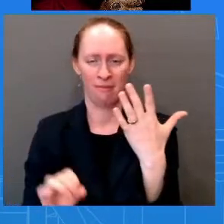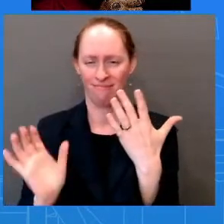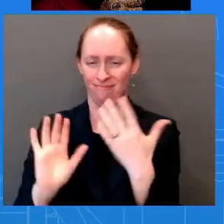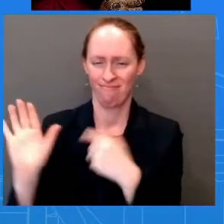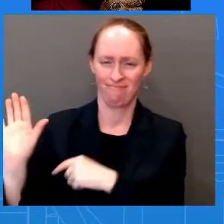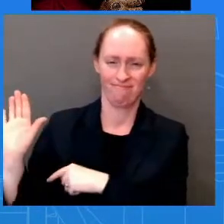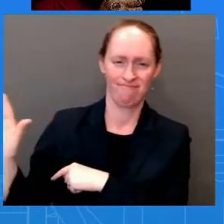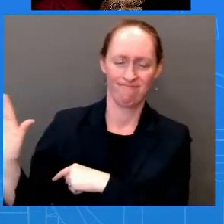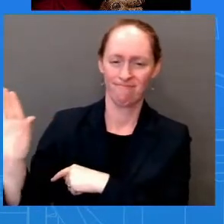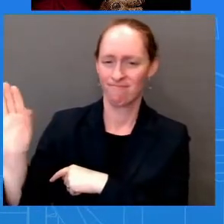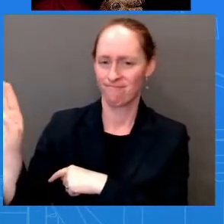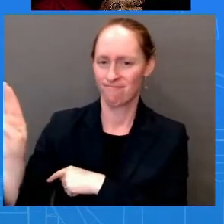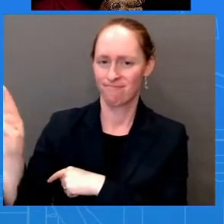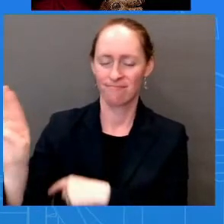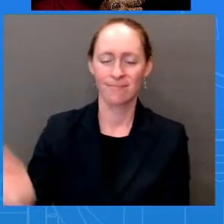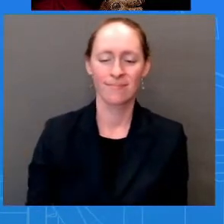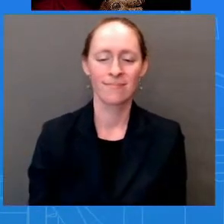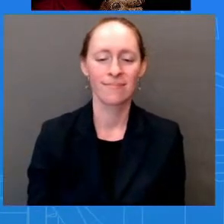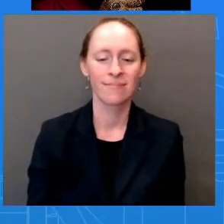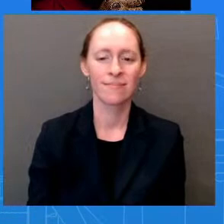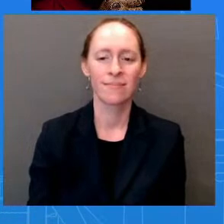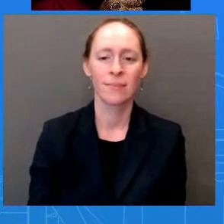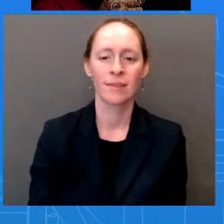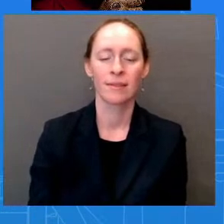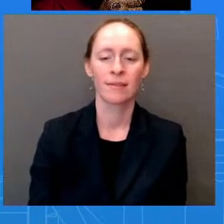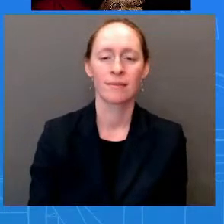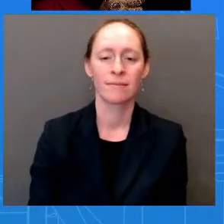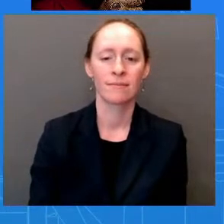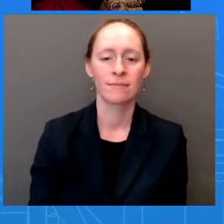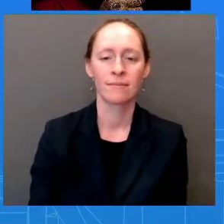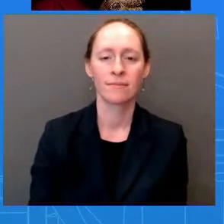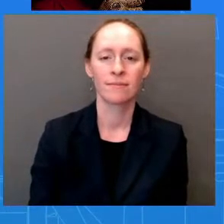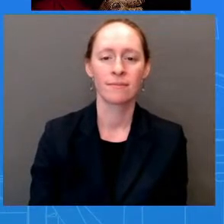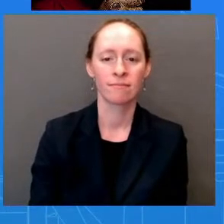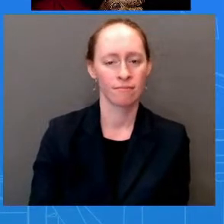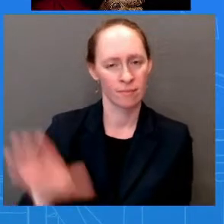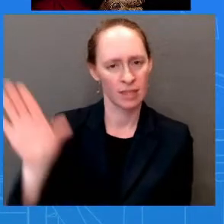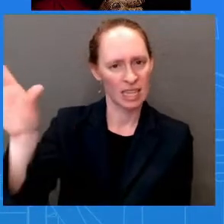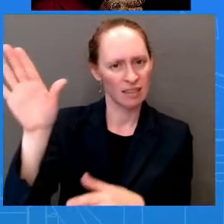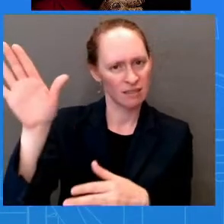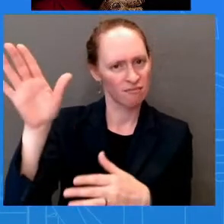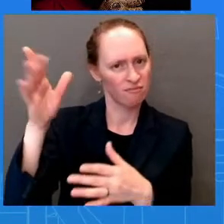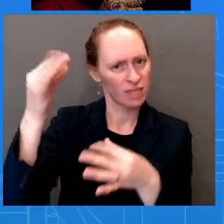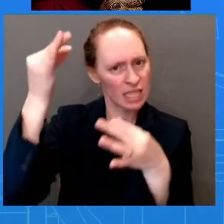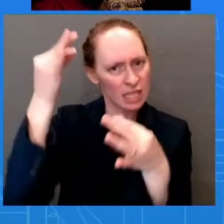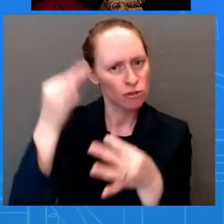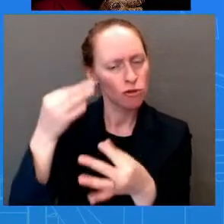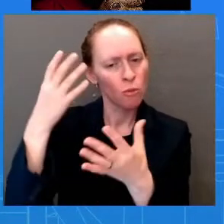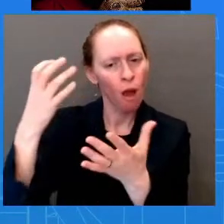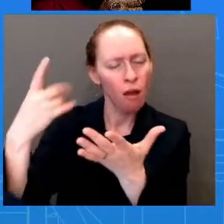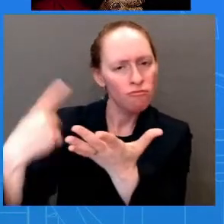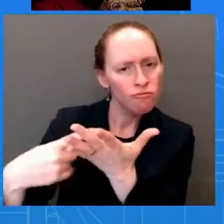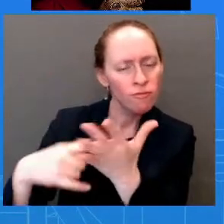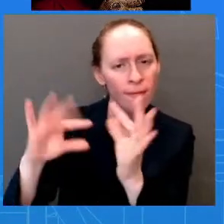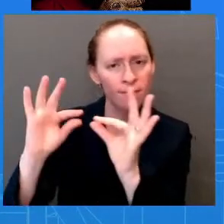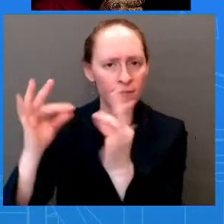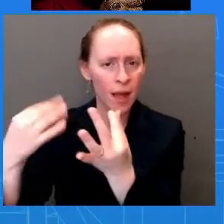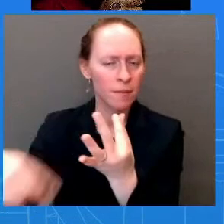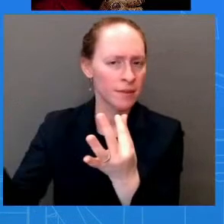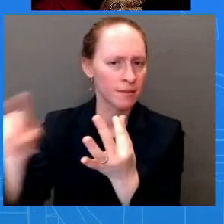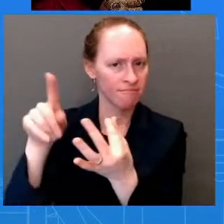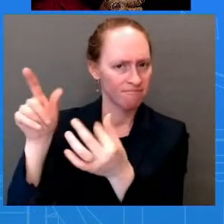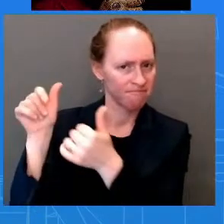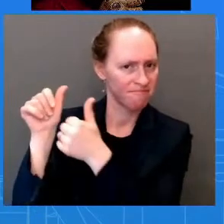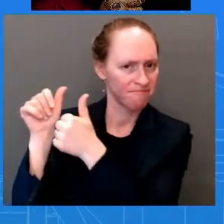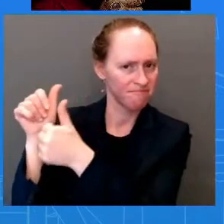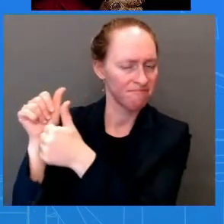is the president. Nah, we'll let old man Walter just he can sit this one out. There's no need to run again. Once